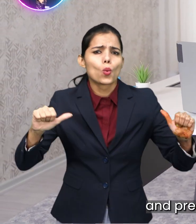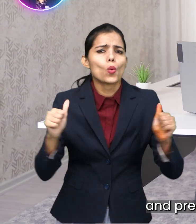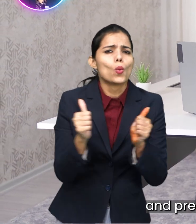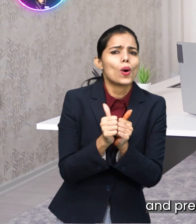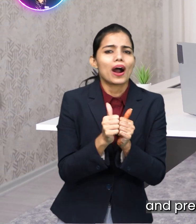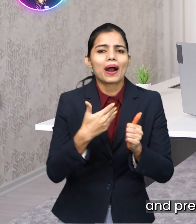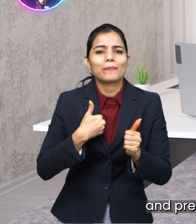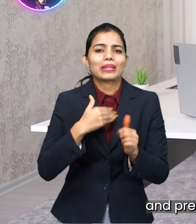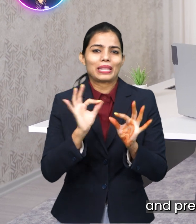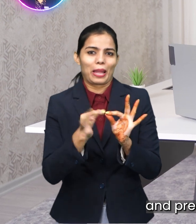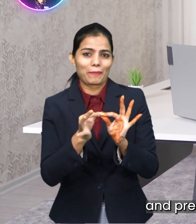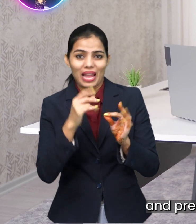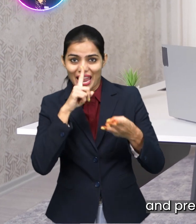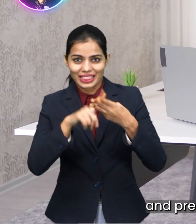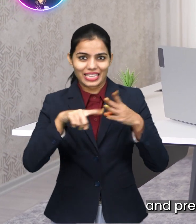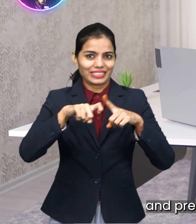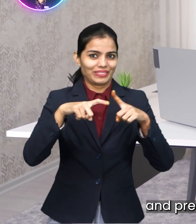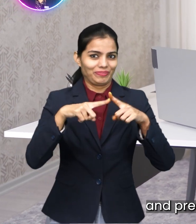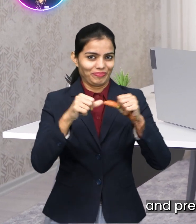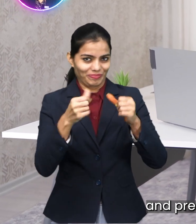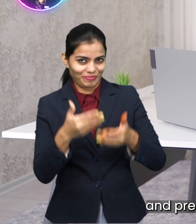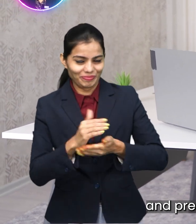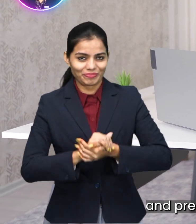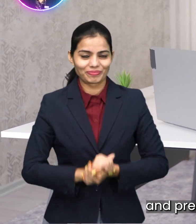today is Ekta.